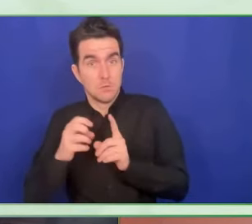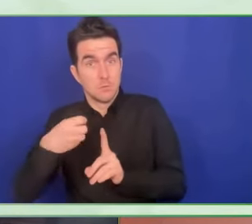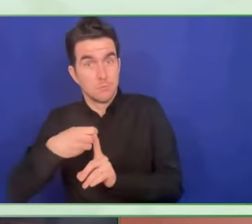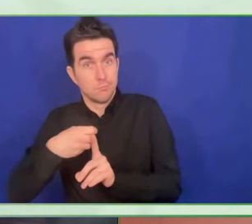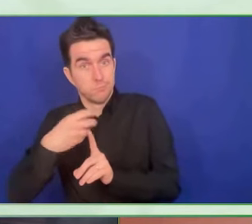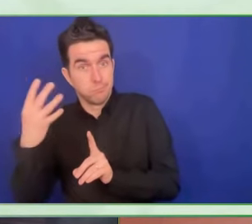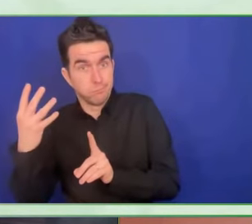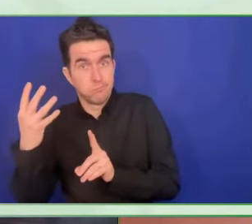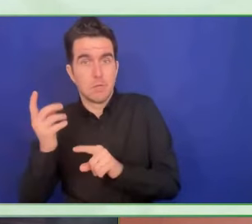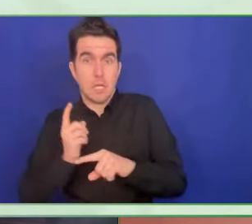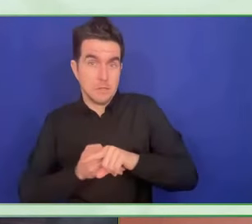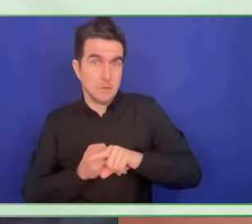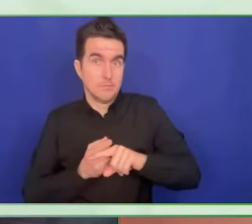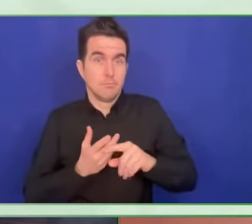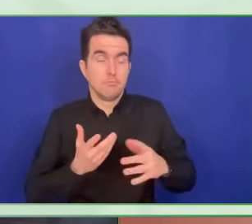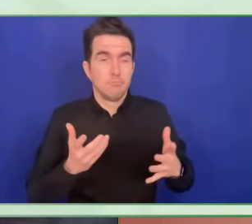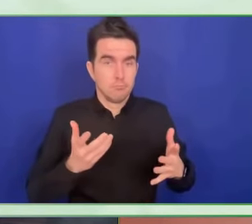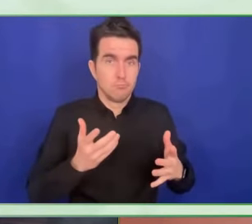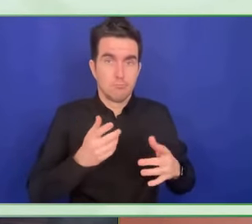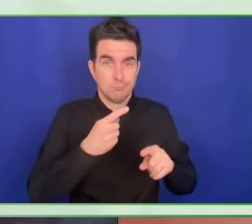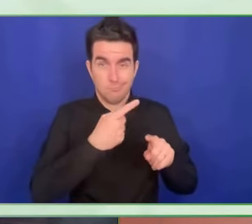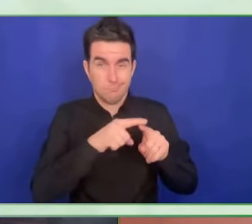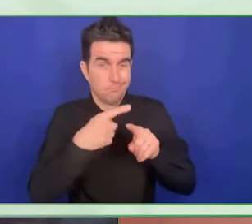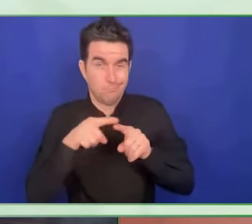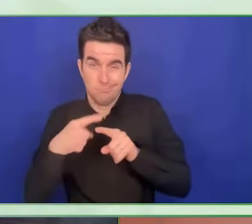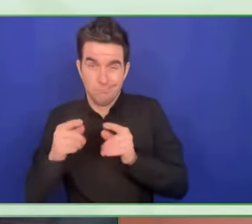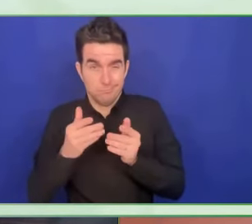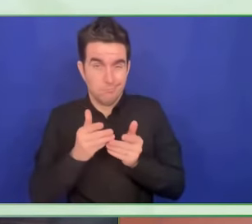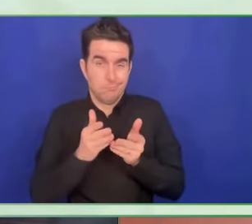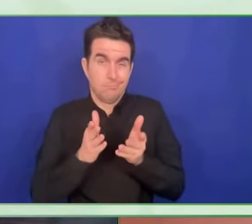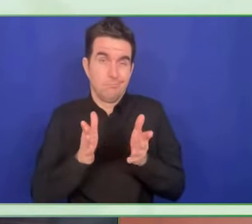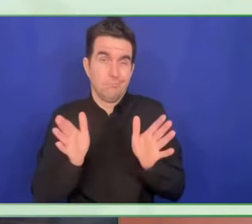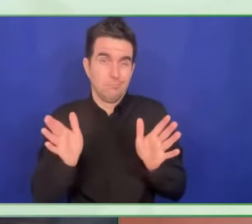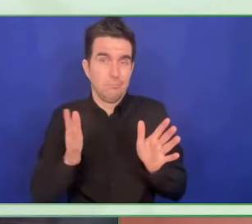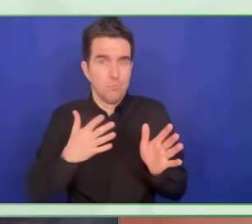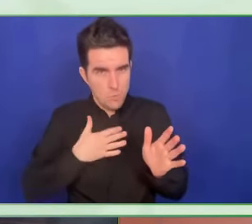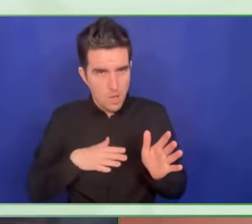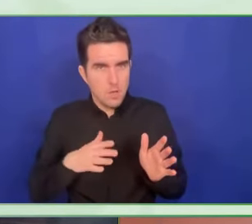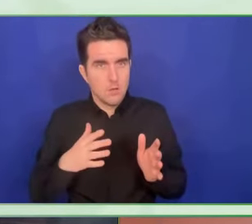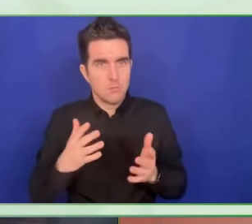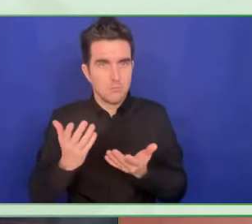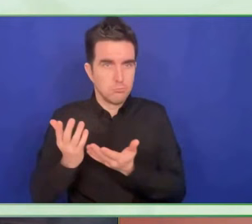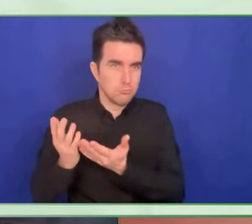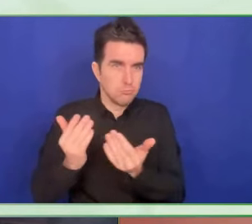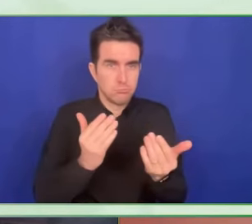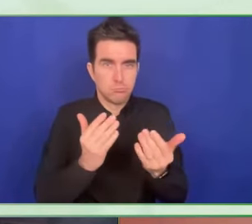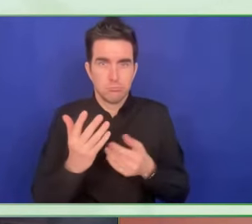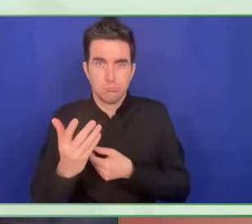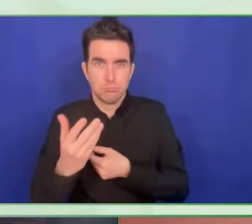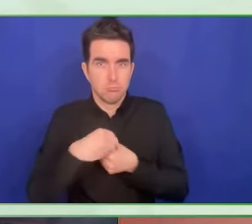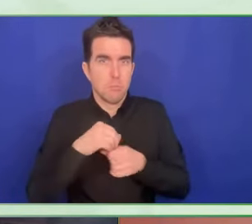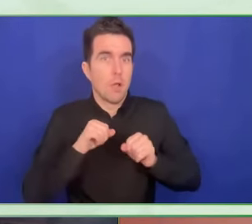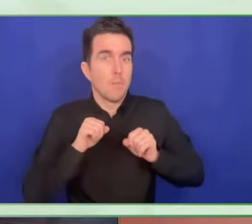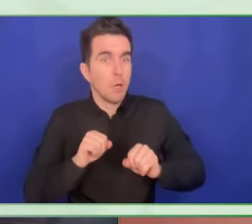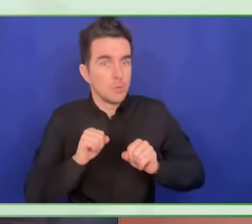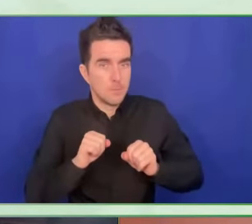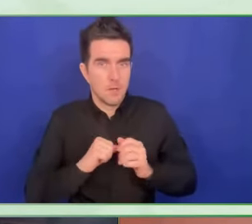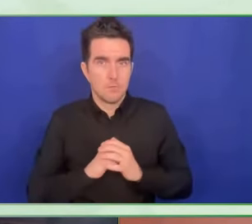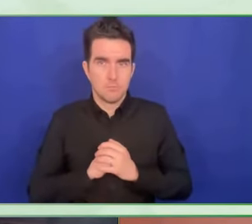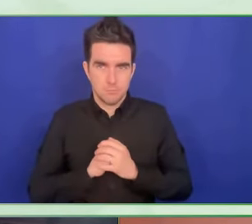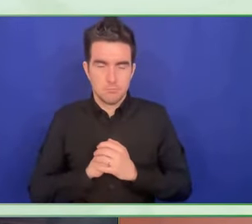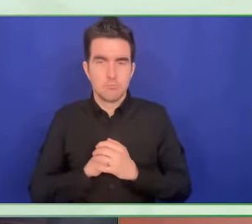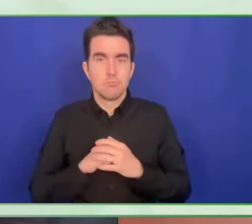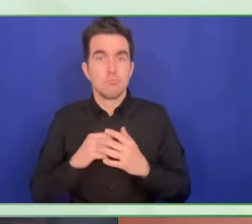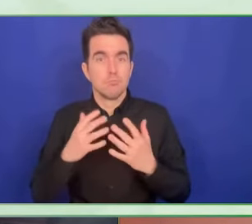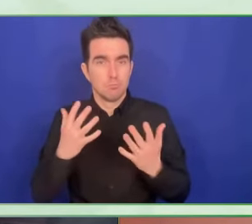barriers and no violence, I think that's everyone's responsibility too. So we try to be as inclusive